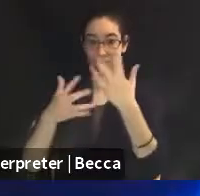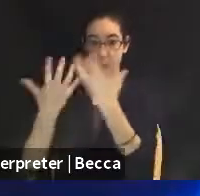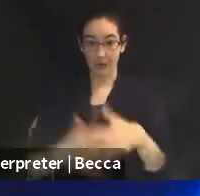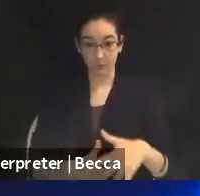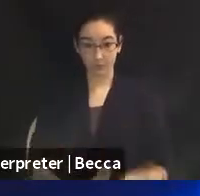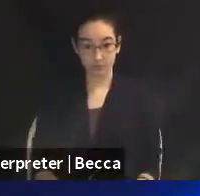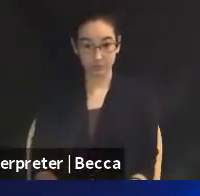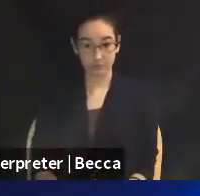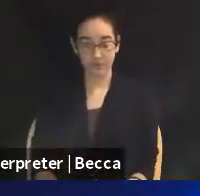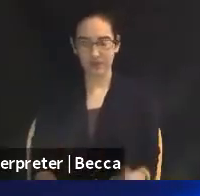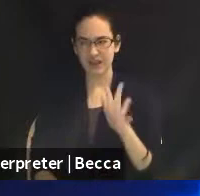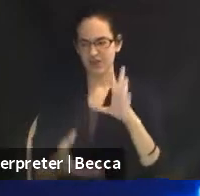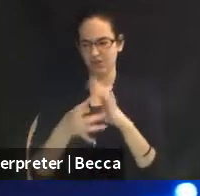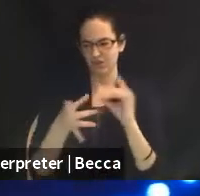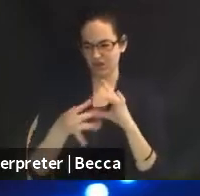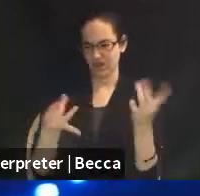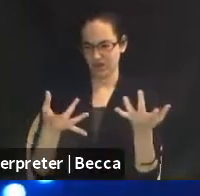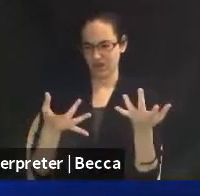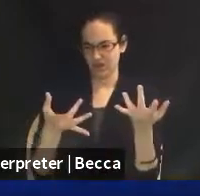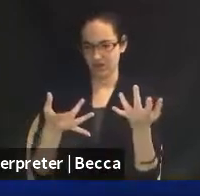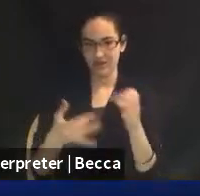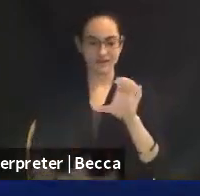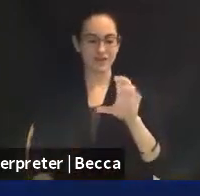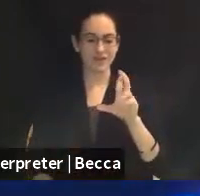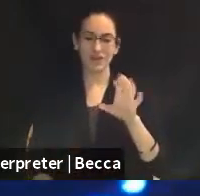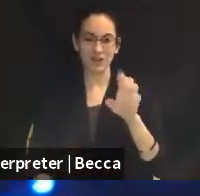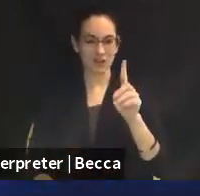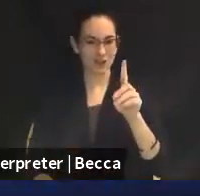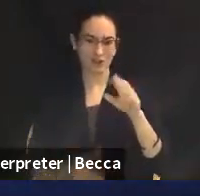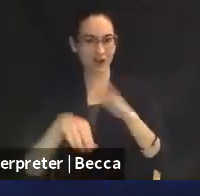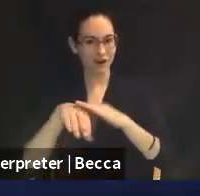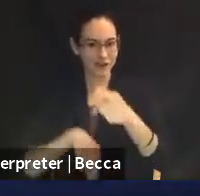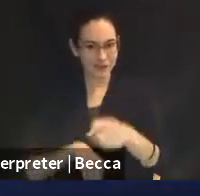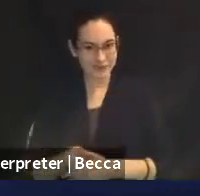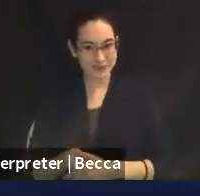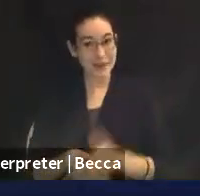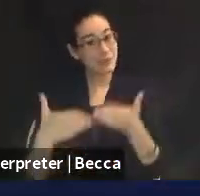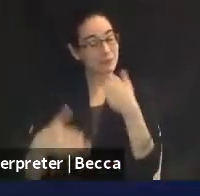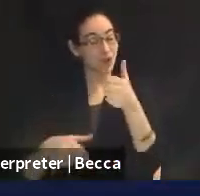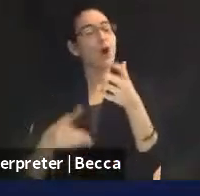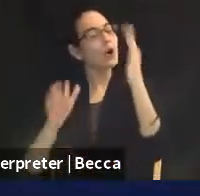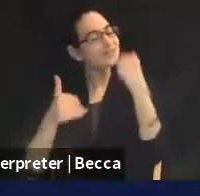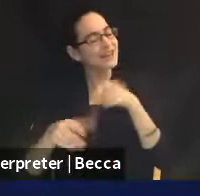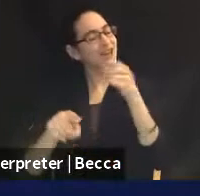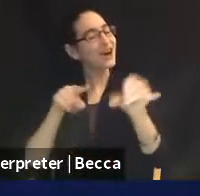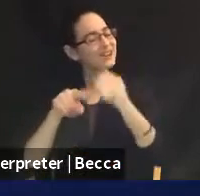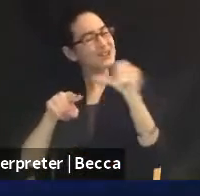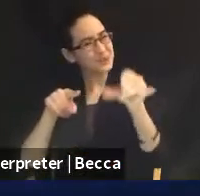And you're like saying, cursed on you. Hopefully you're not cursing at them. Cursed on